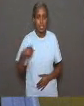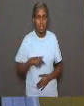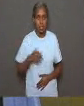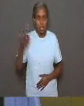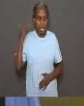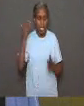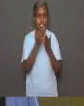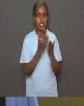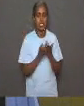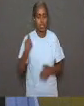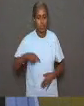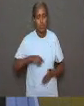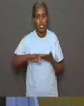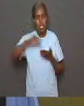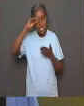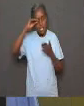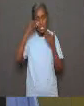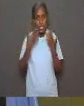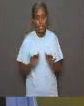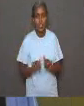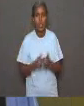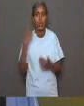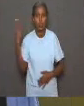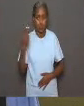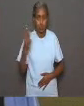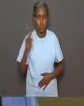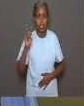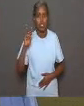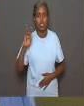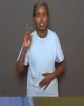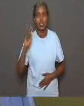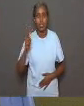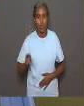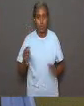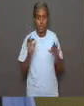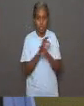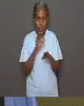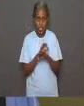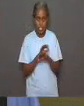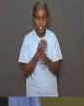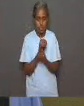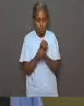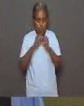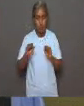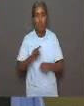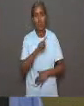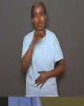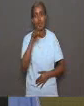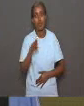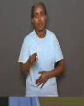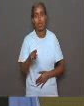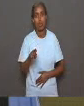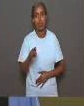lesson, we learned how to use trigonometric functions to solve problems